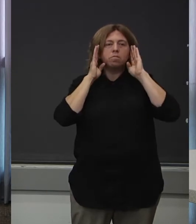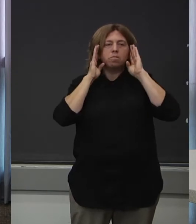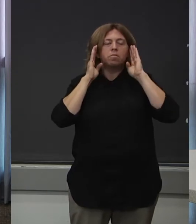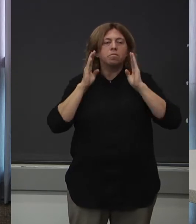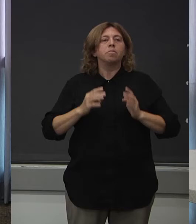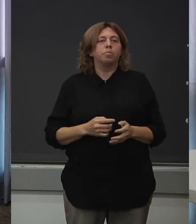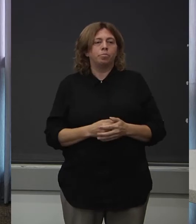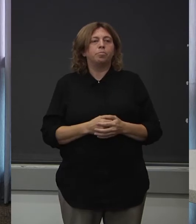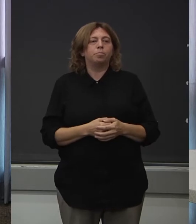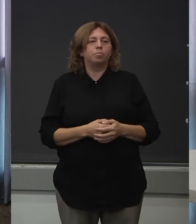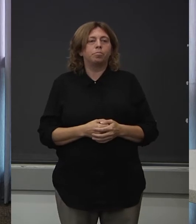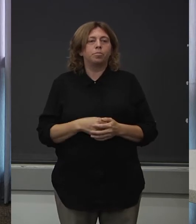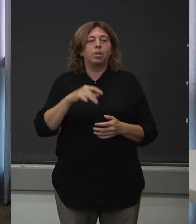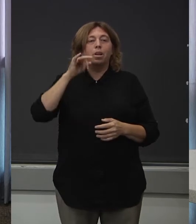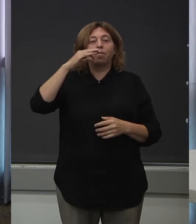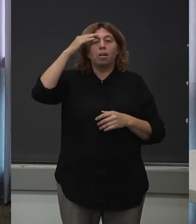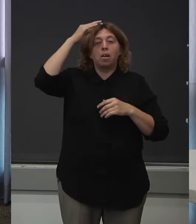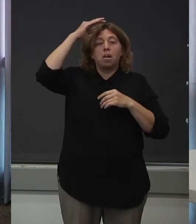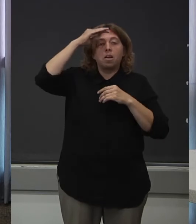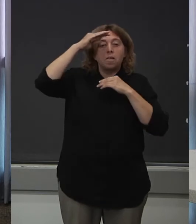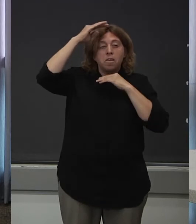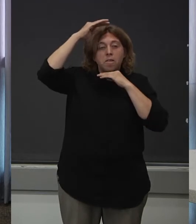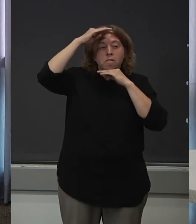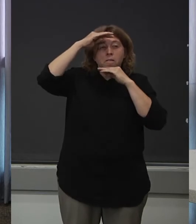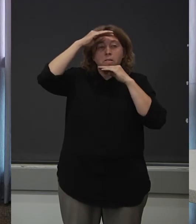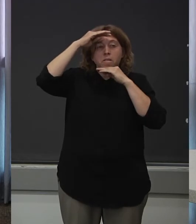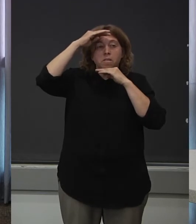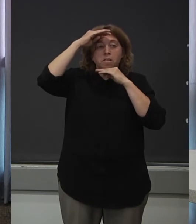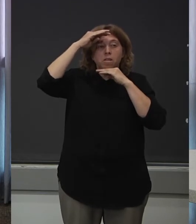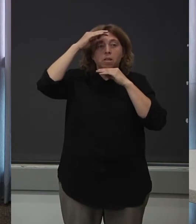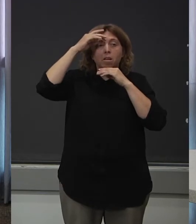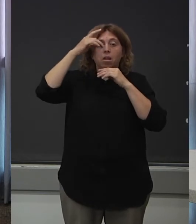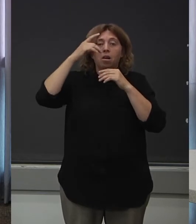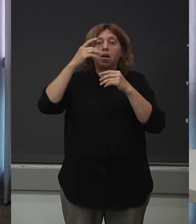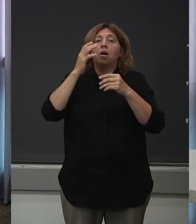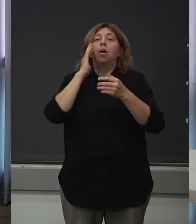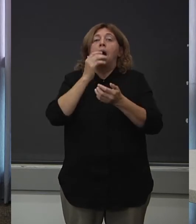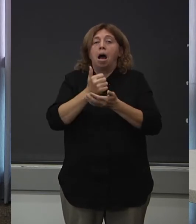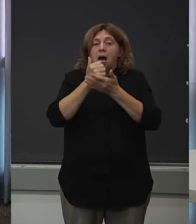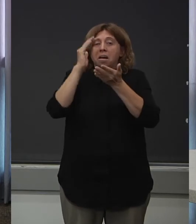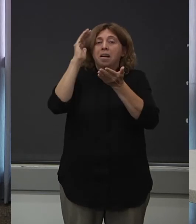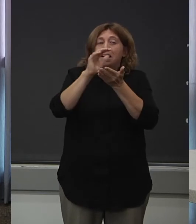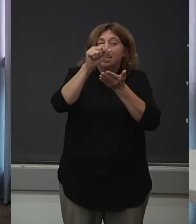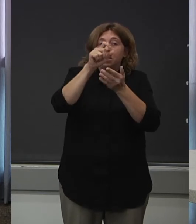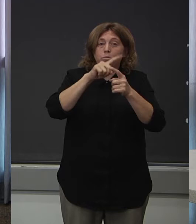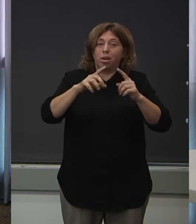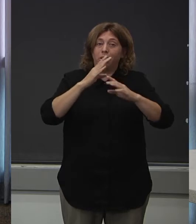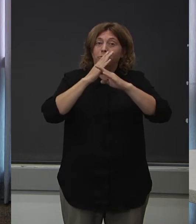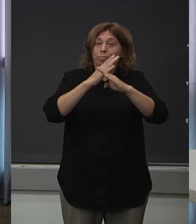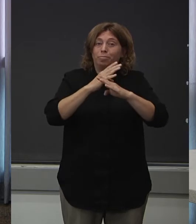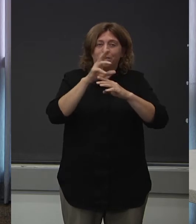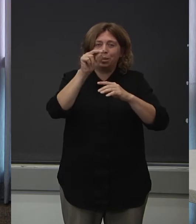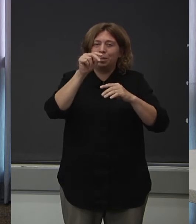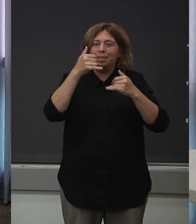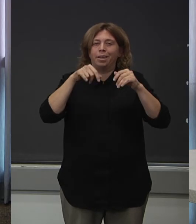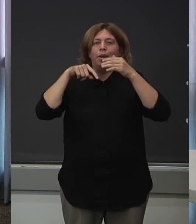of a sneeze, although probably also it will need to be cleaned right away.